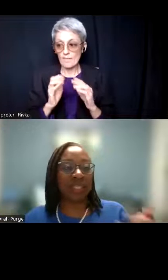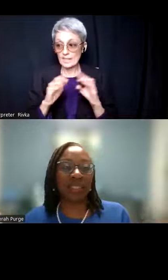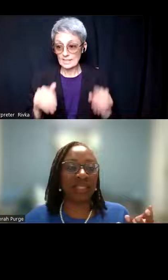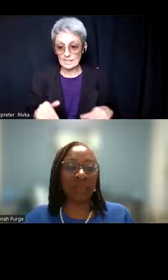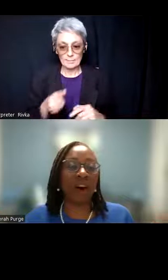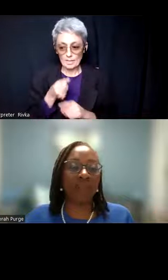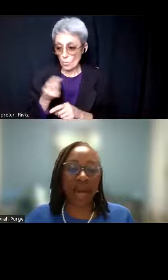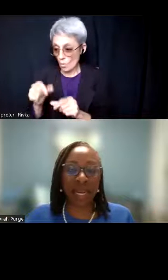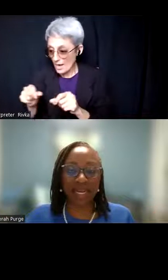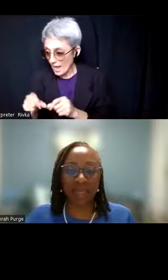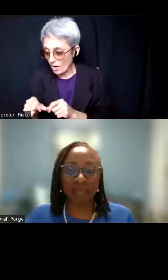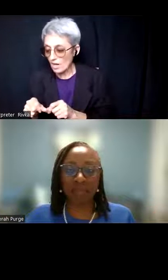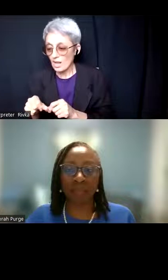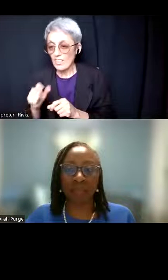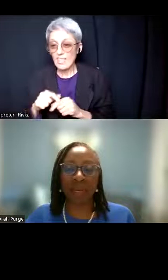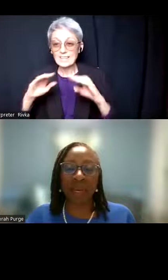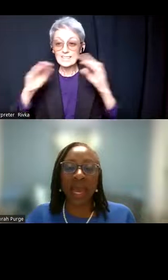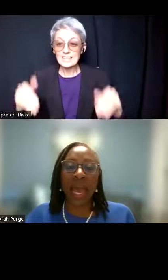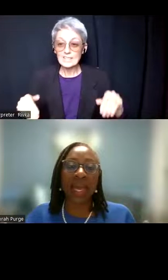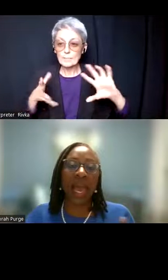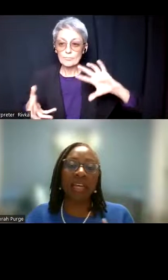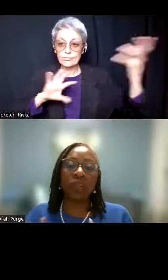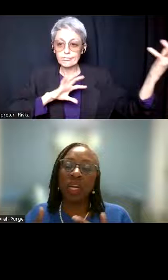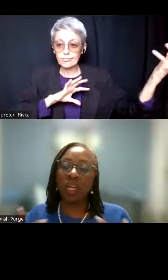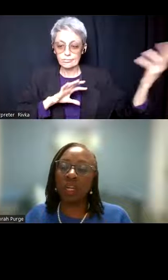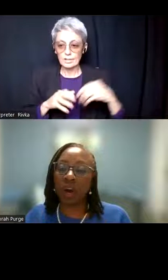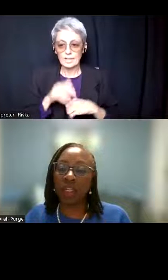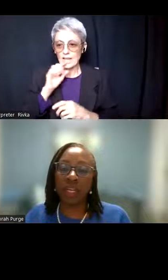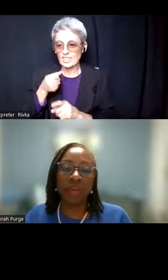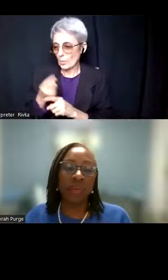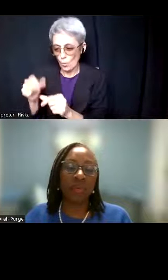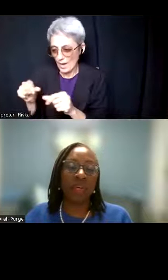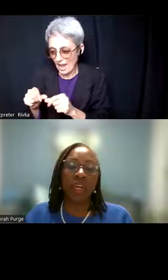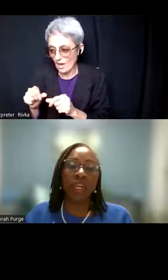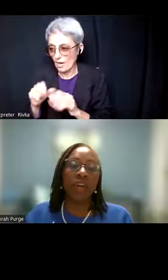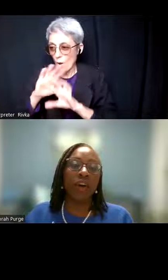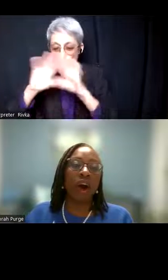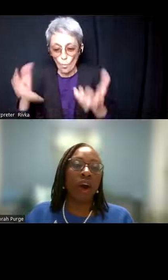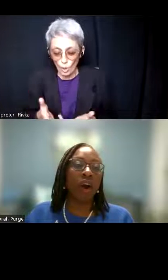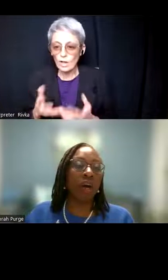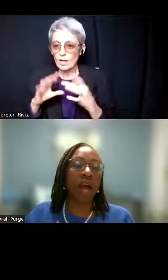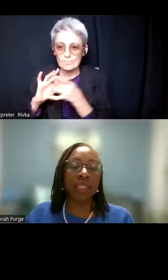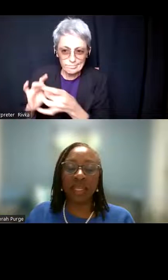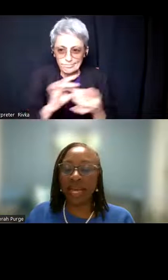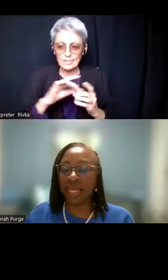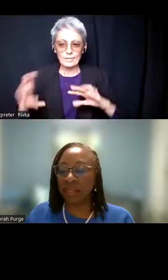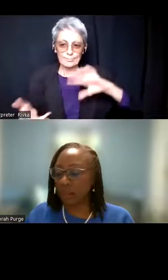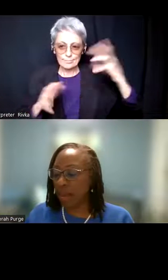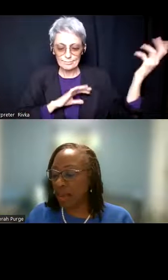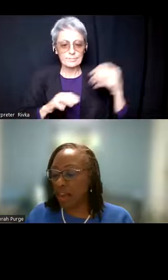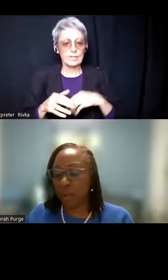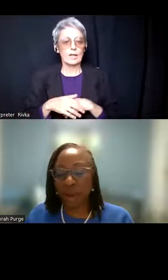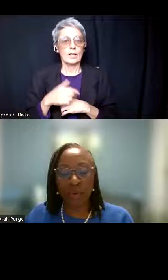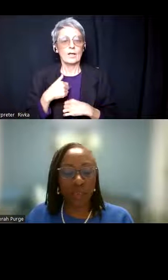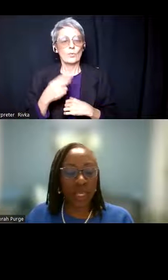rest of the system off balance. And as we look on the news, there are constant, I think,